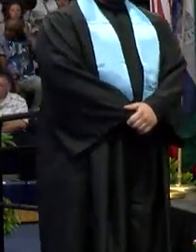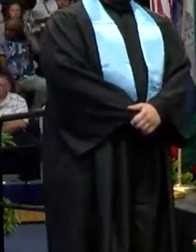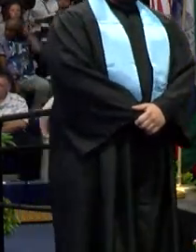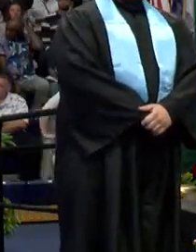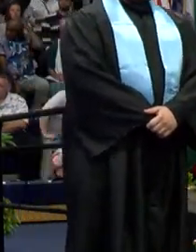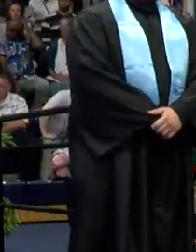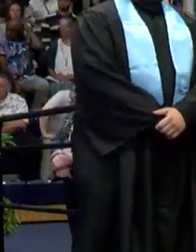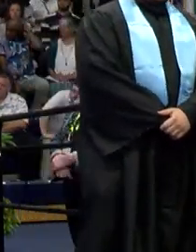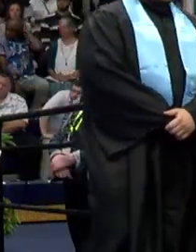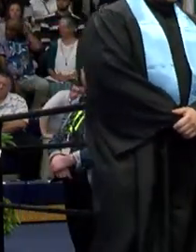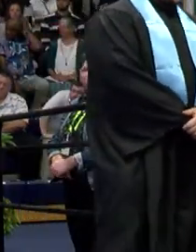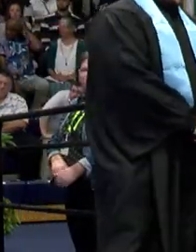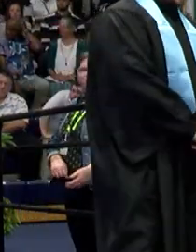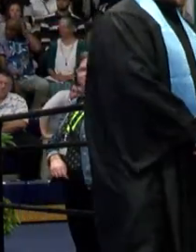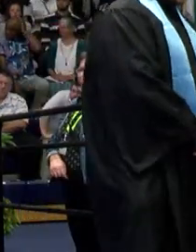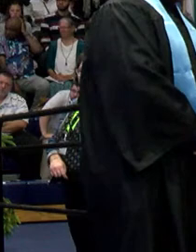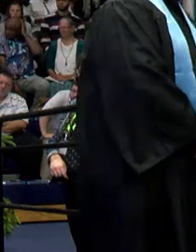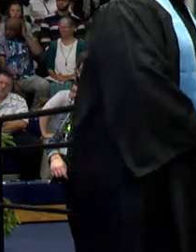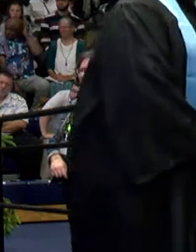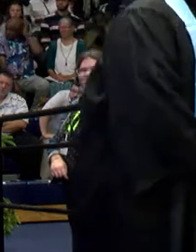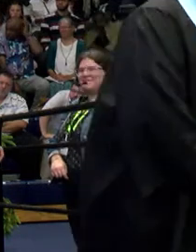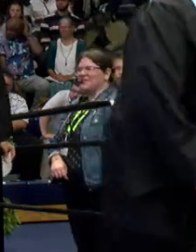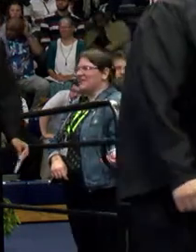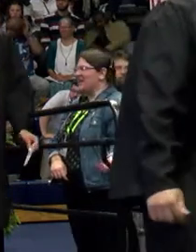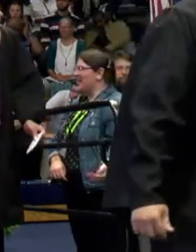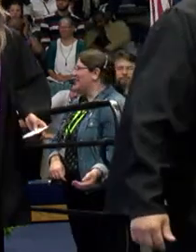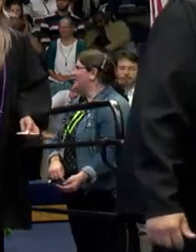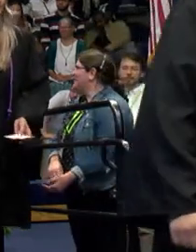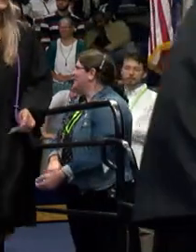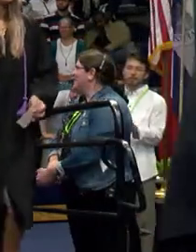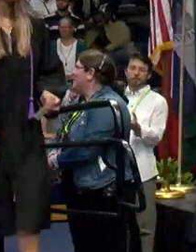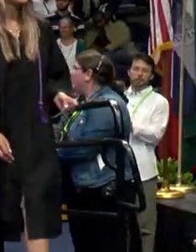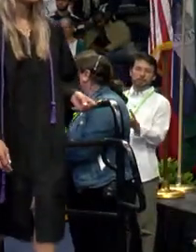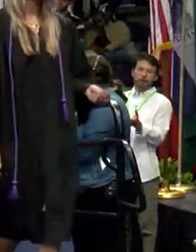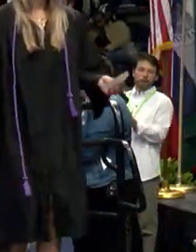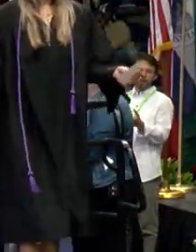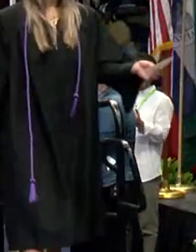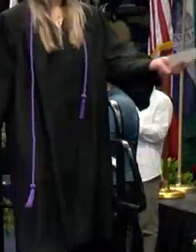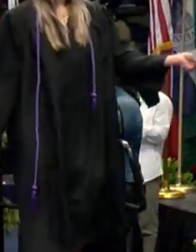Ian Bernard Snyder. Bernard Snyder.